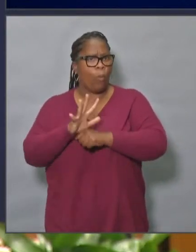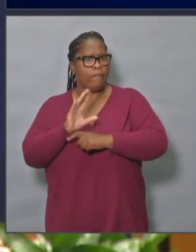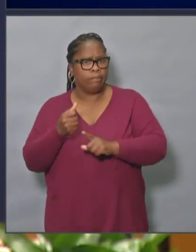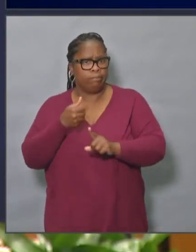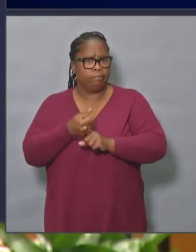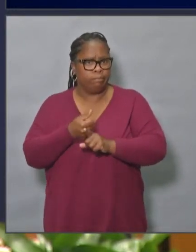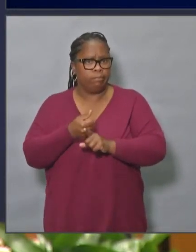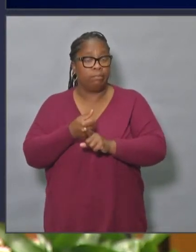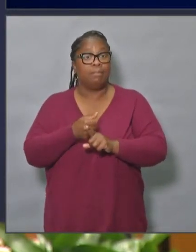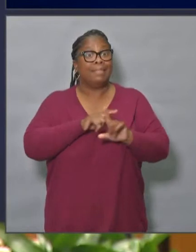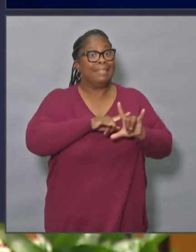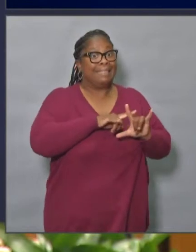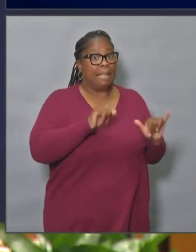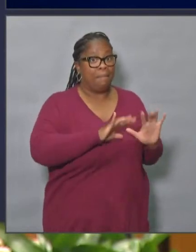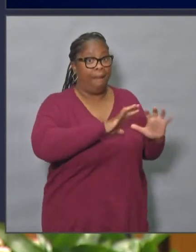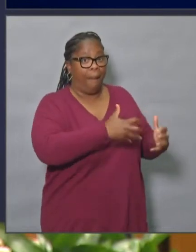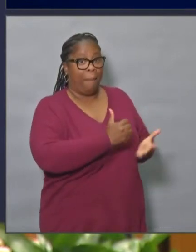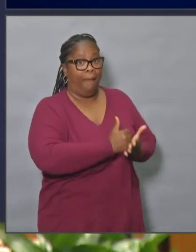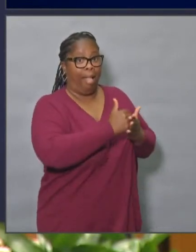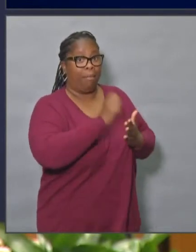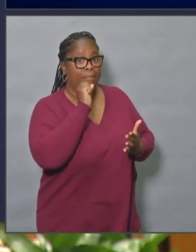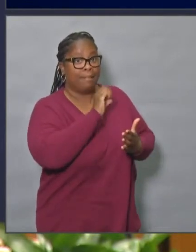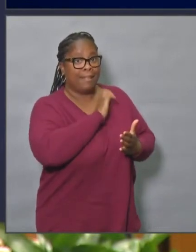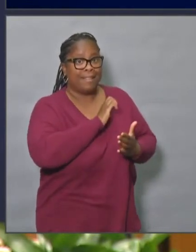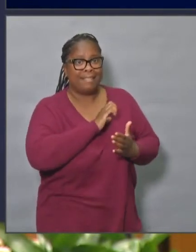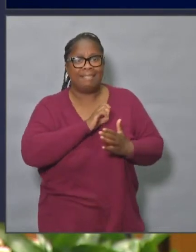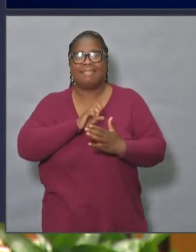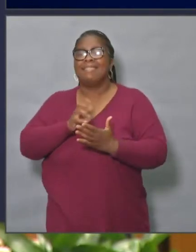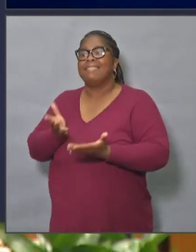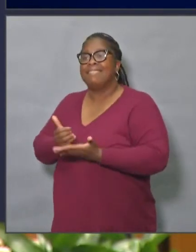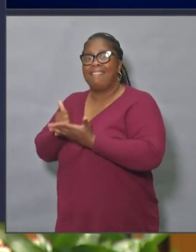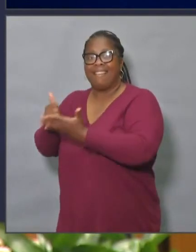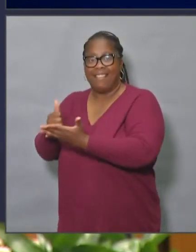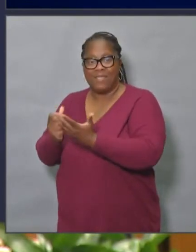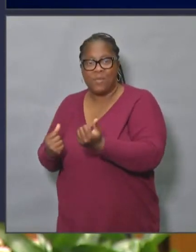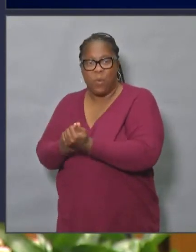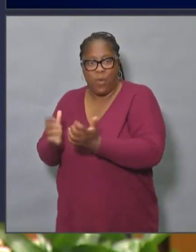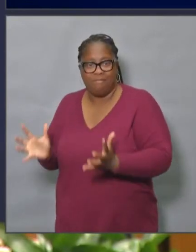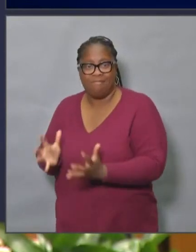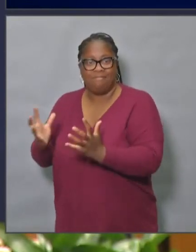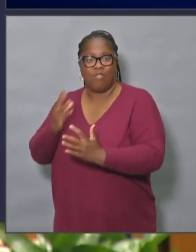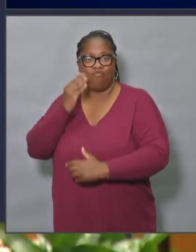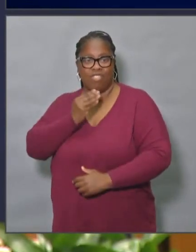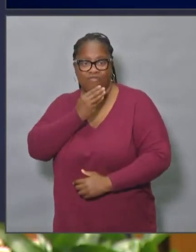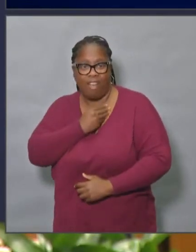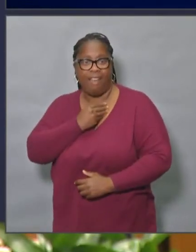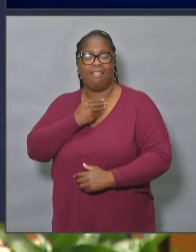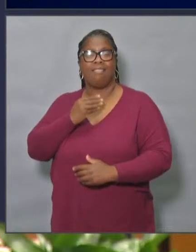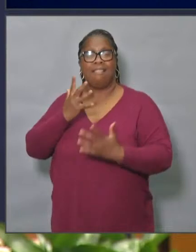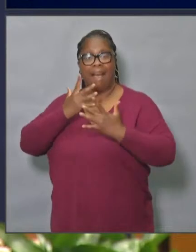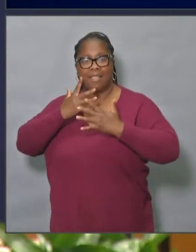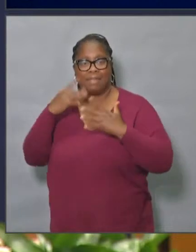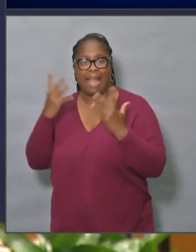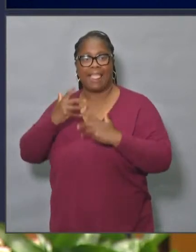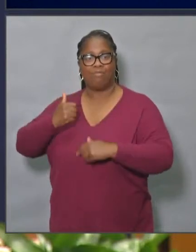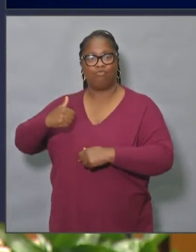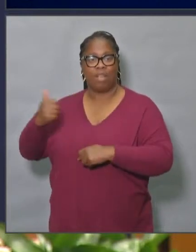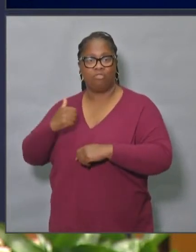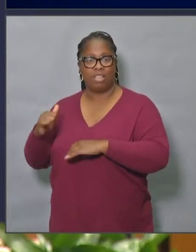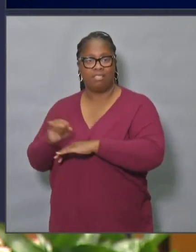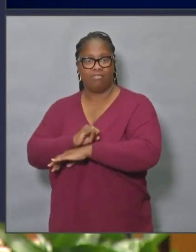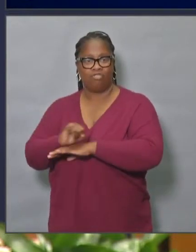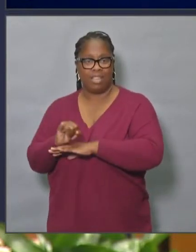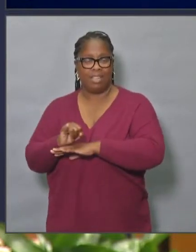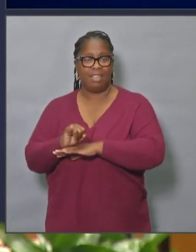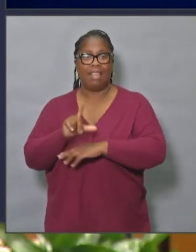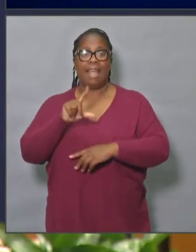back work employees from the restaurant and hospitality industries and transportation industry. Our LA County Department of